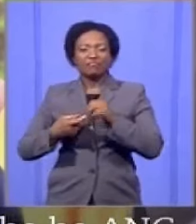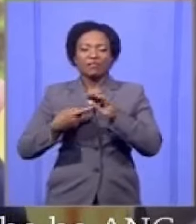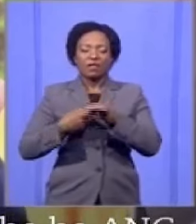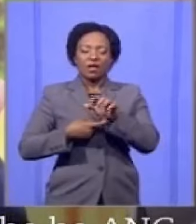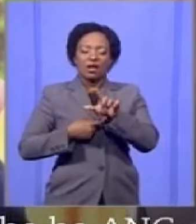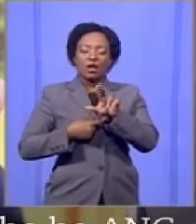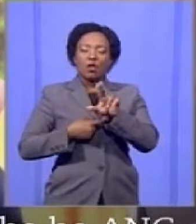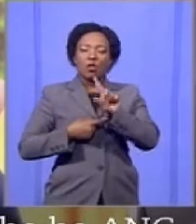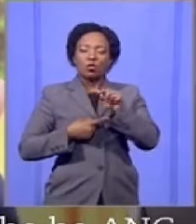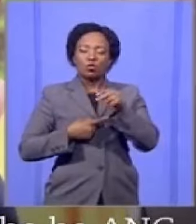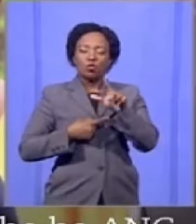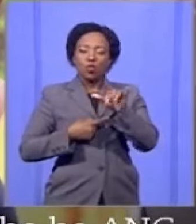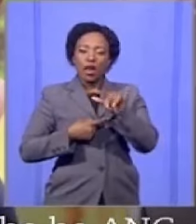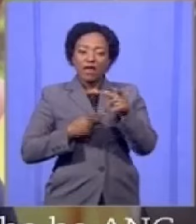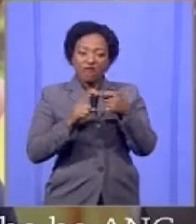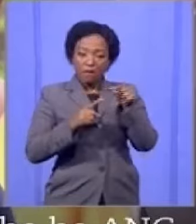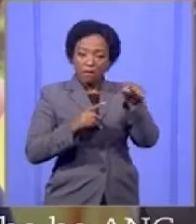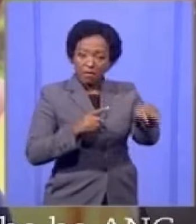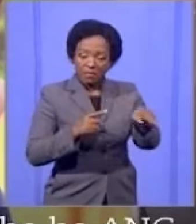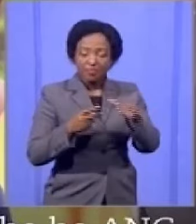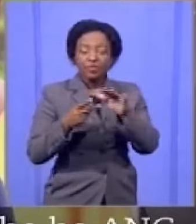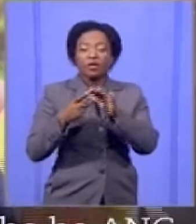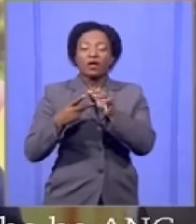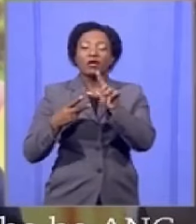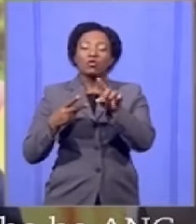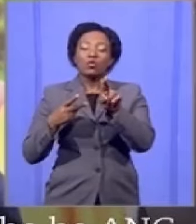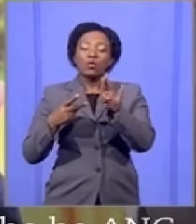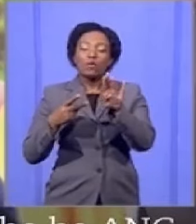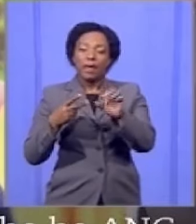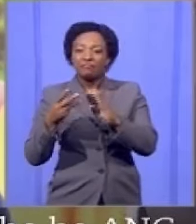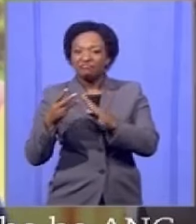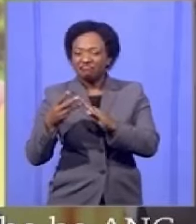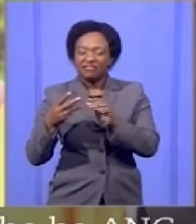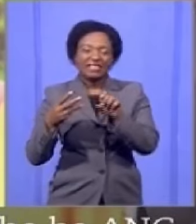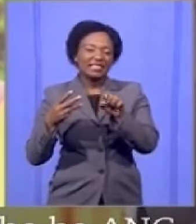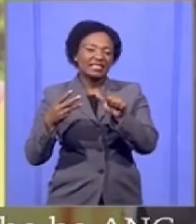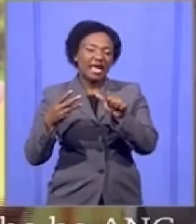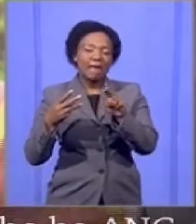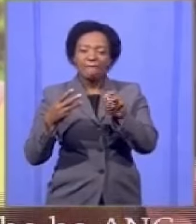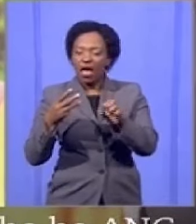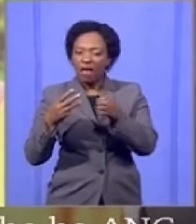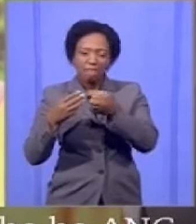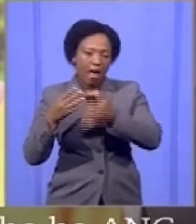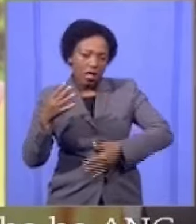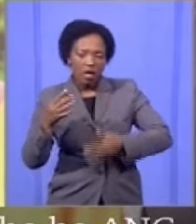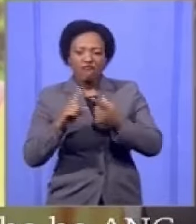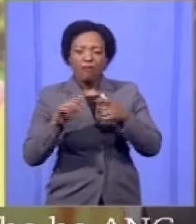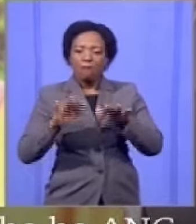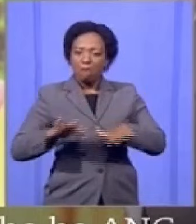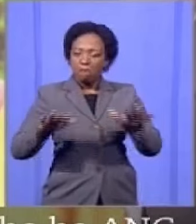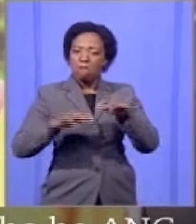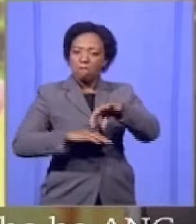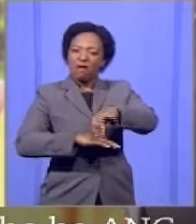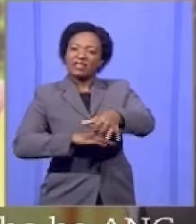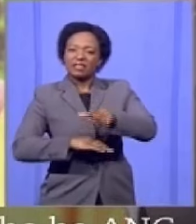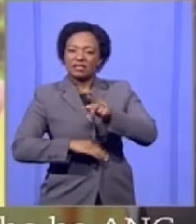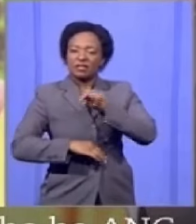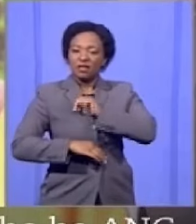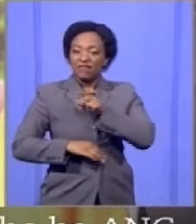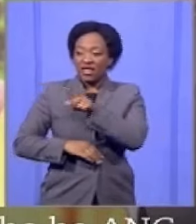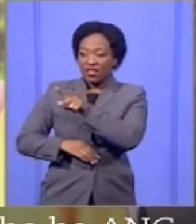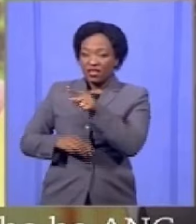here, Dube comes from here, Pixley, Sam, everybody. If these ones say we are